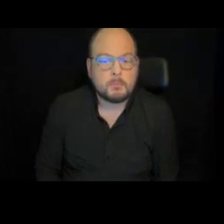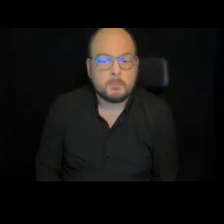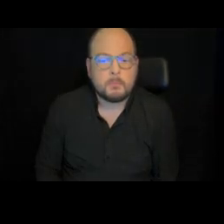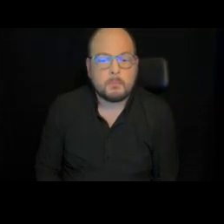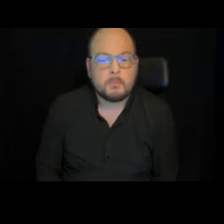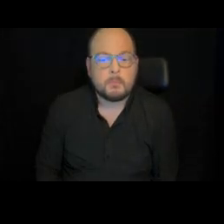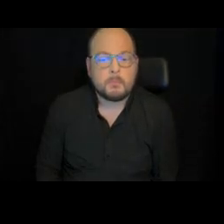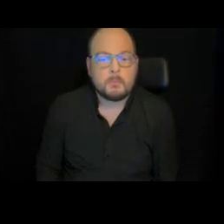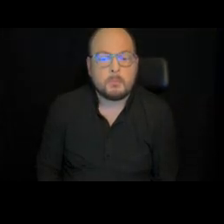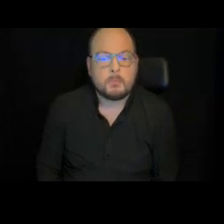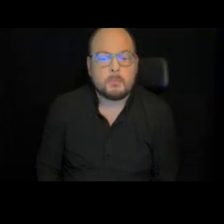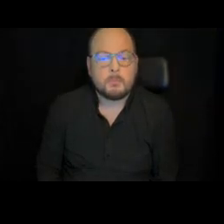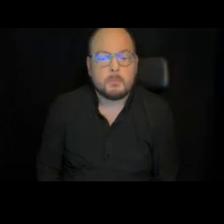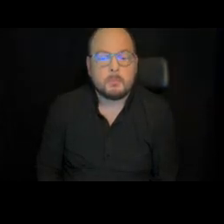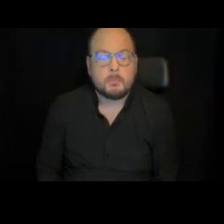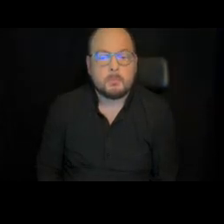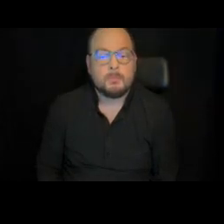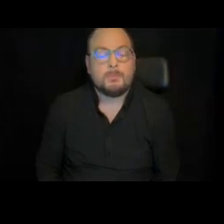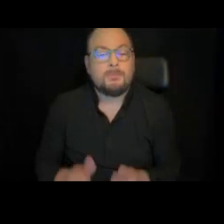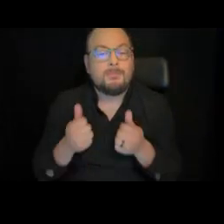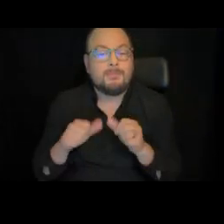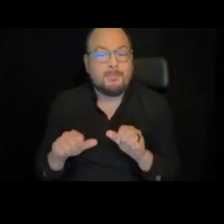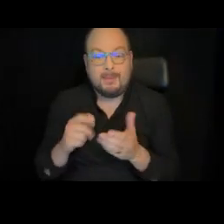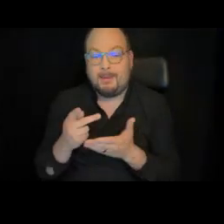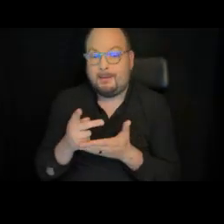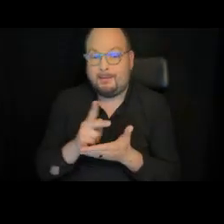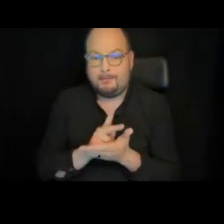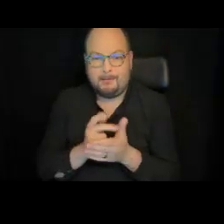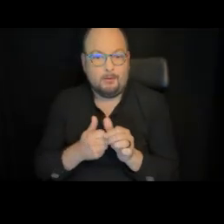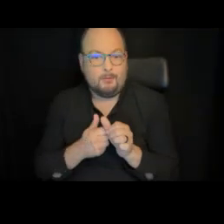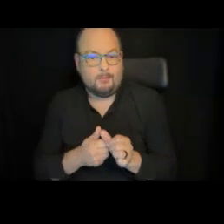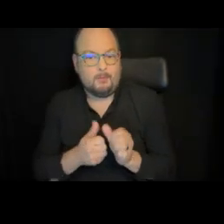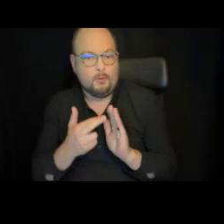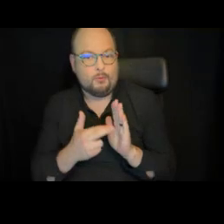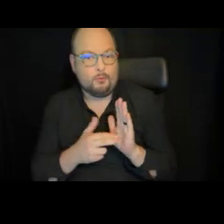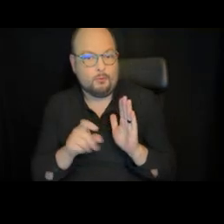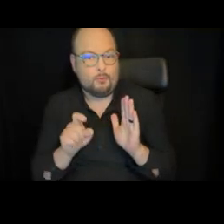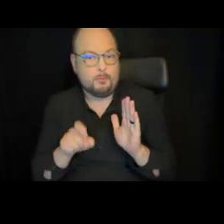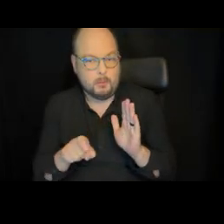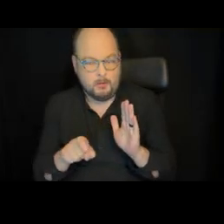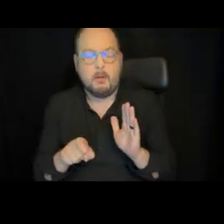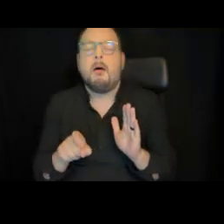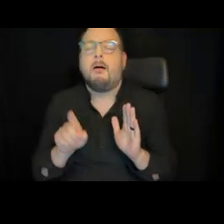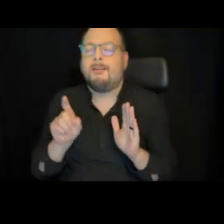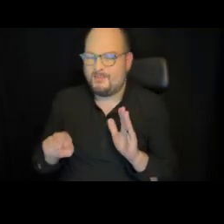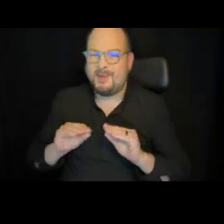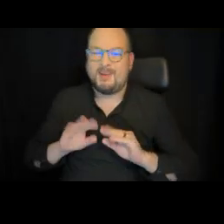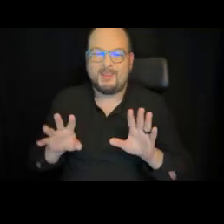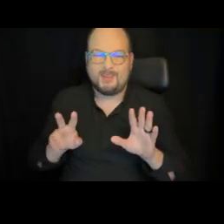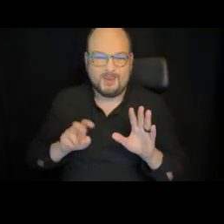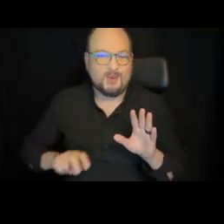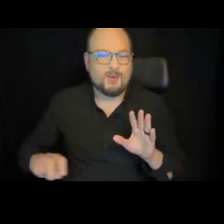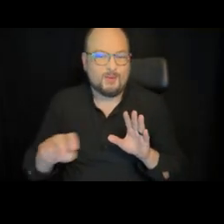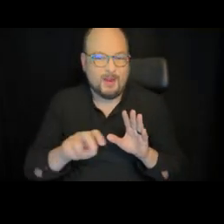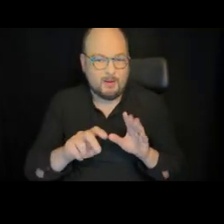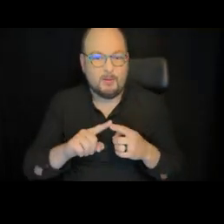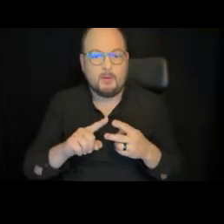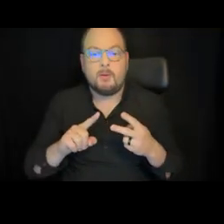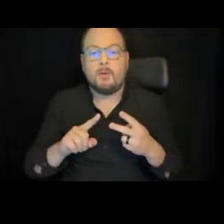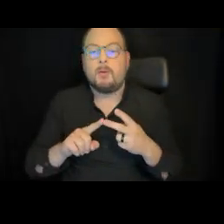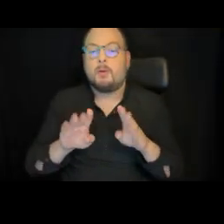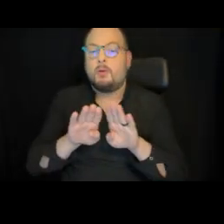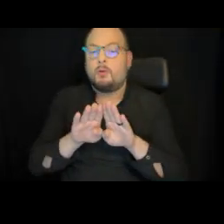Kitchens and covered units must be on an accessible route and have passage door openings with